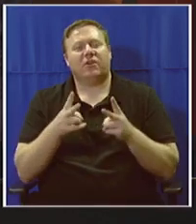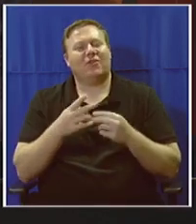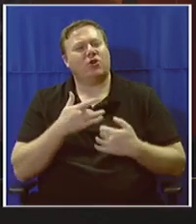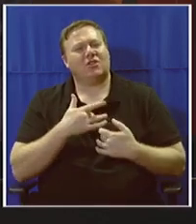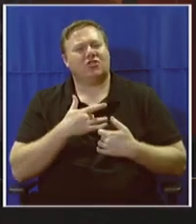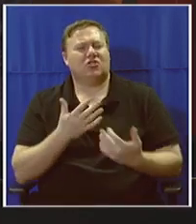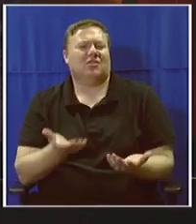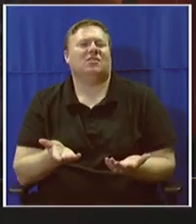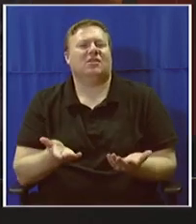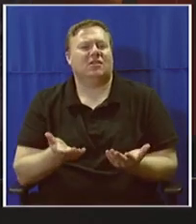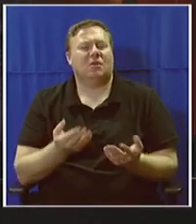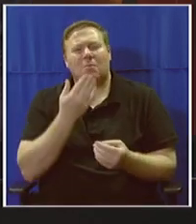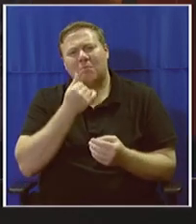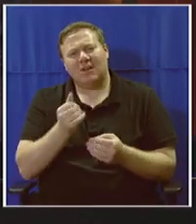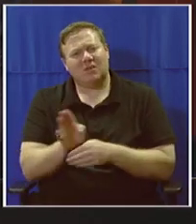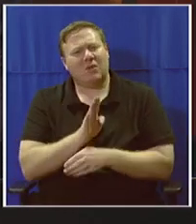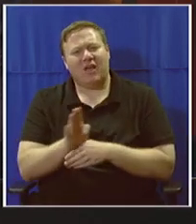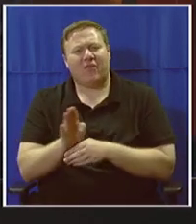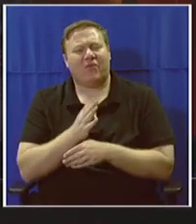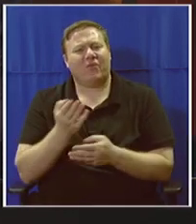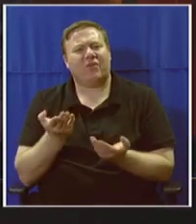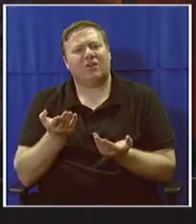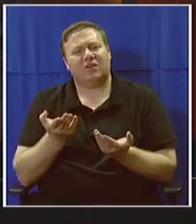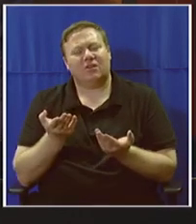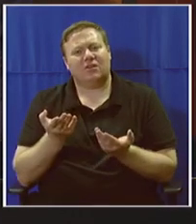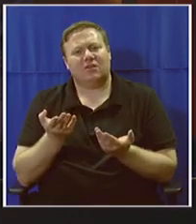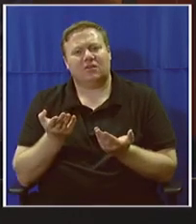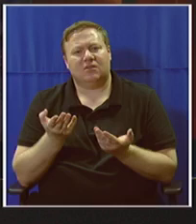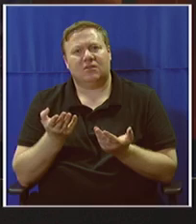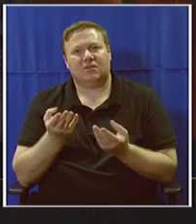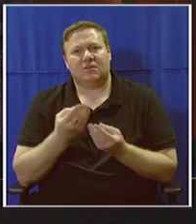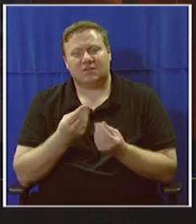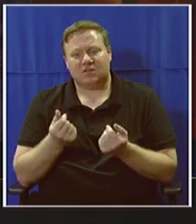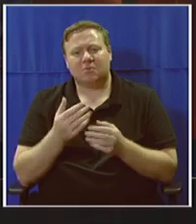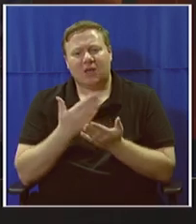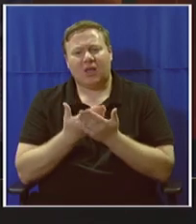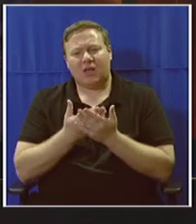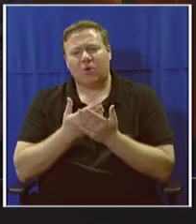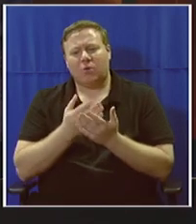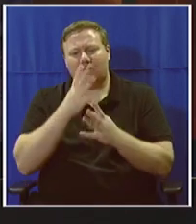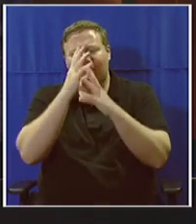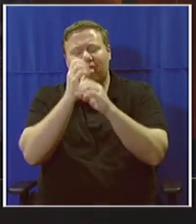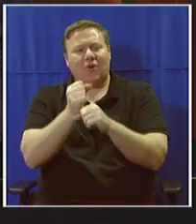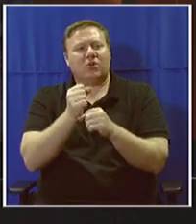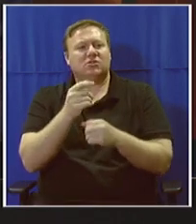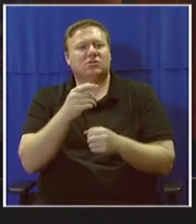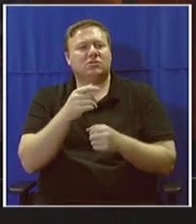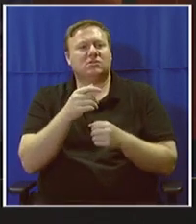Can our behavior, or some of the behavior from us, some of us, be consumerate to that?